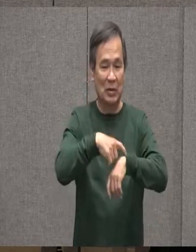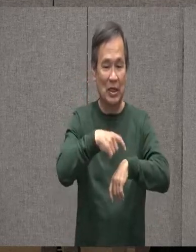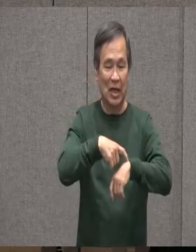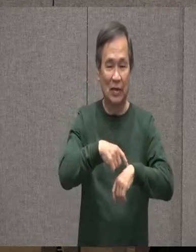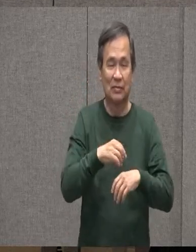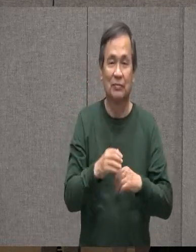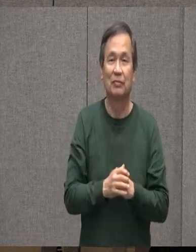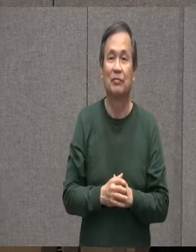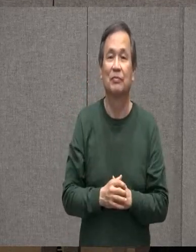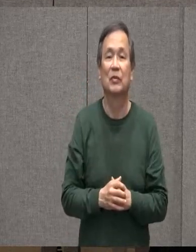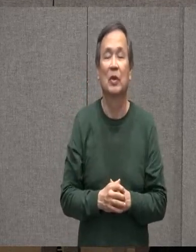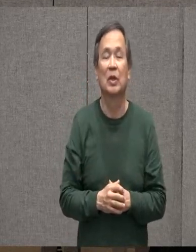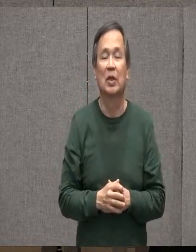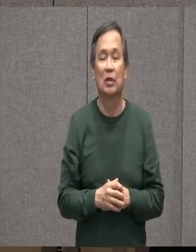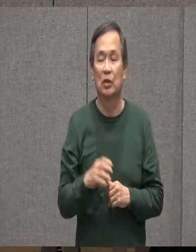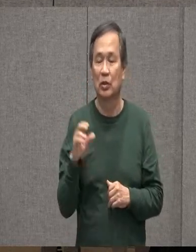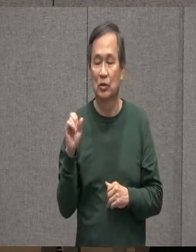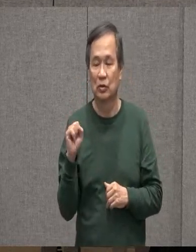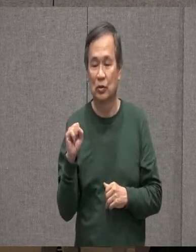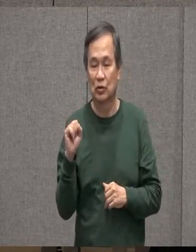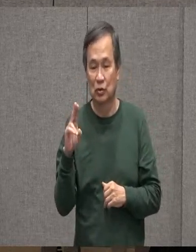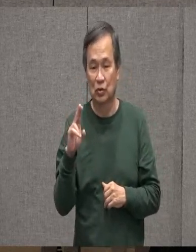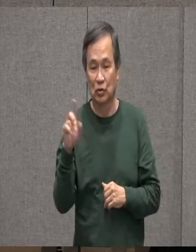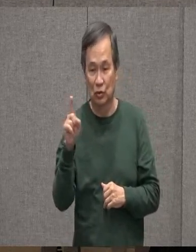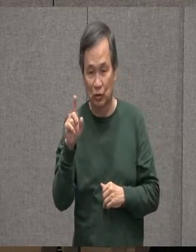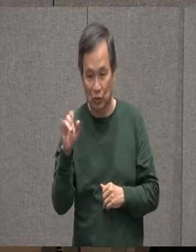are the quantities that we need?